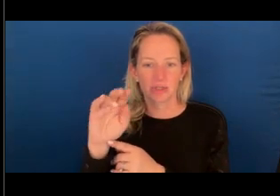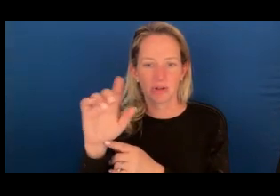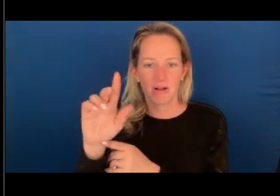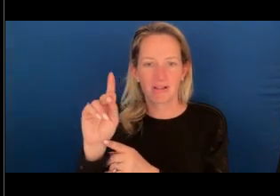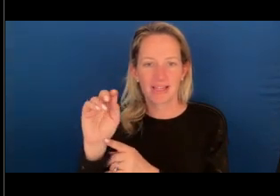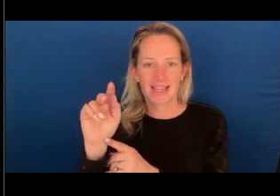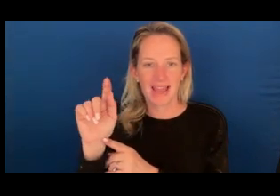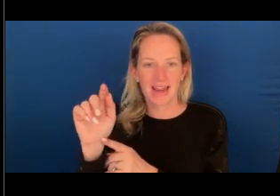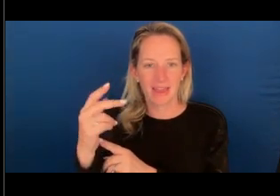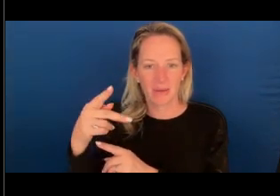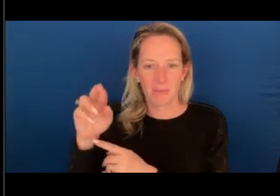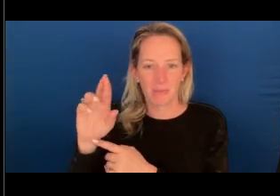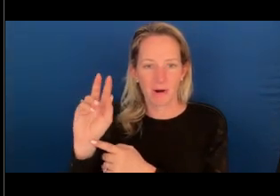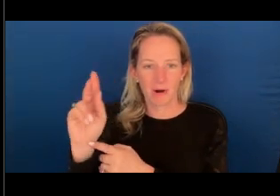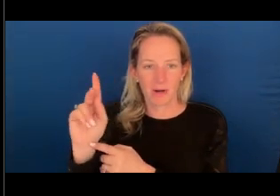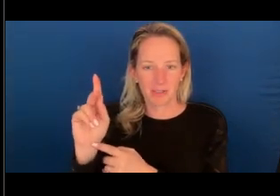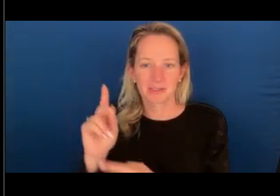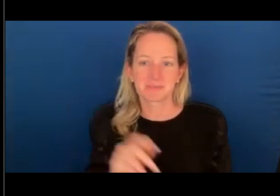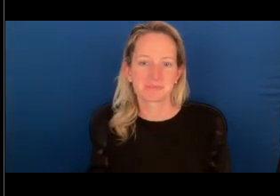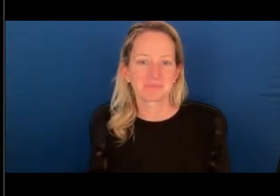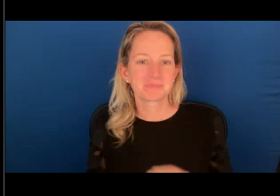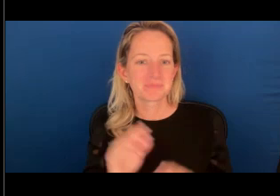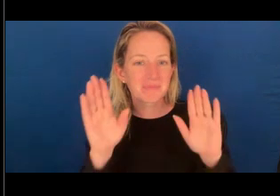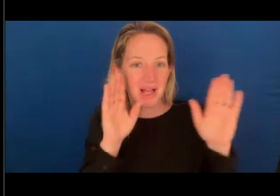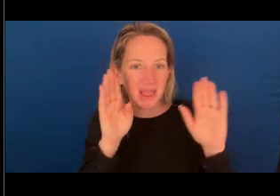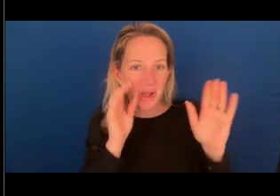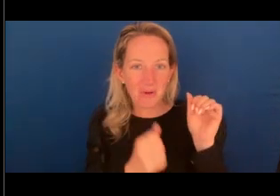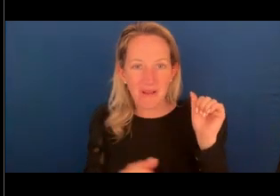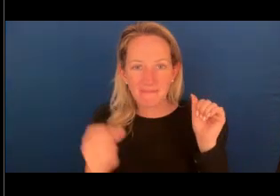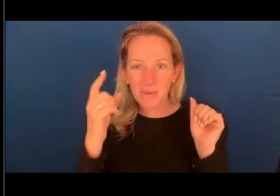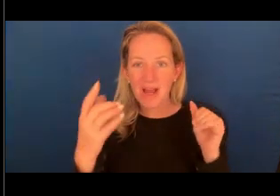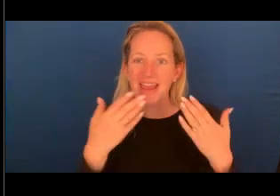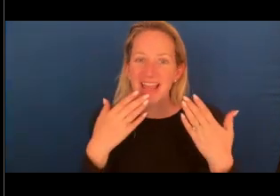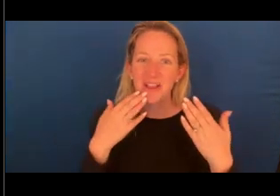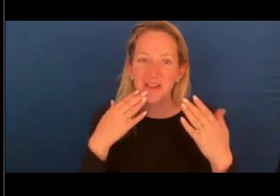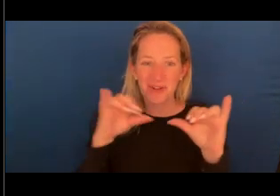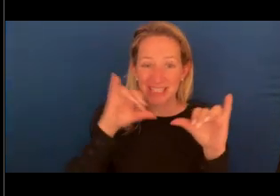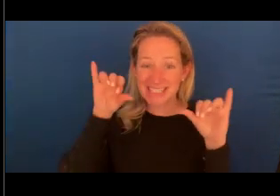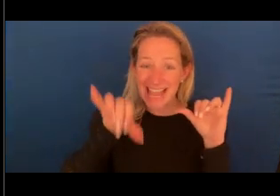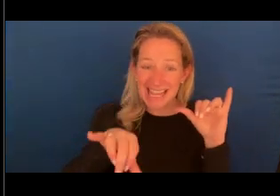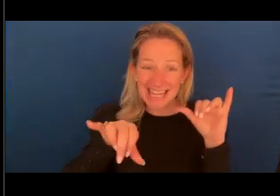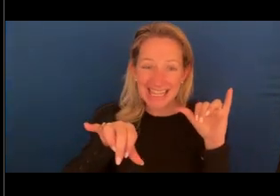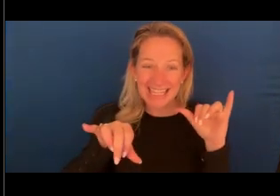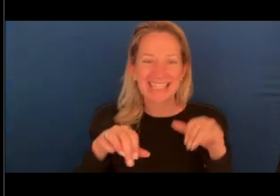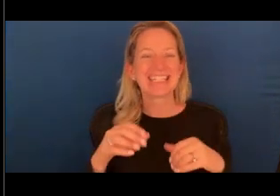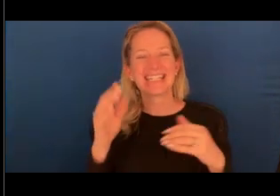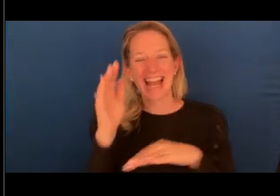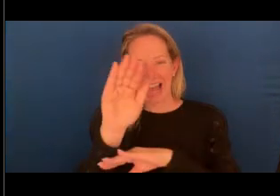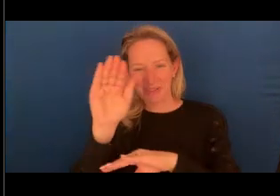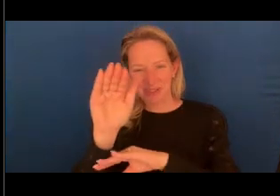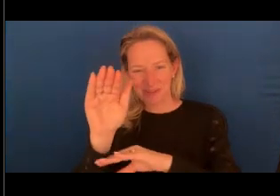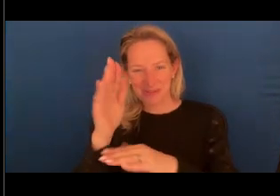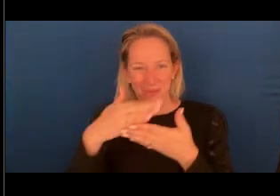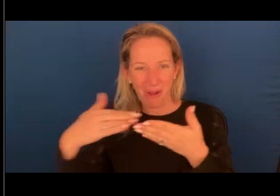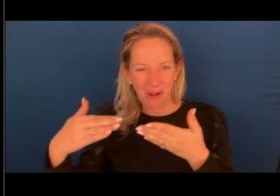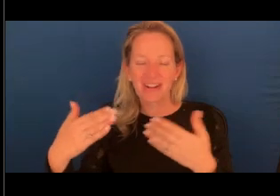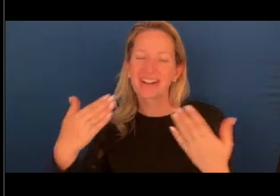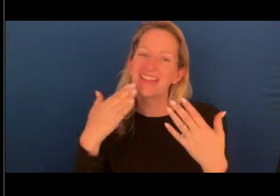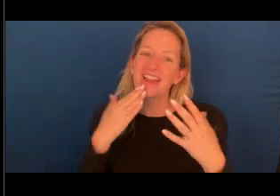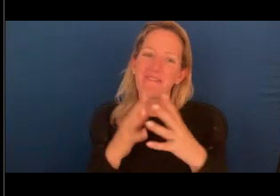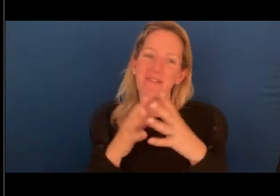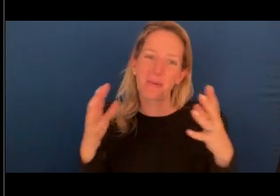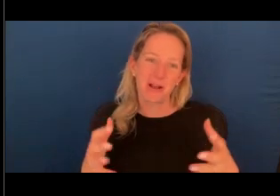All right, hello everyone. Thank you for staying here this afternoon, and thank you very much for